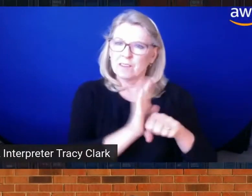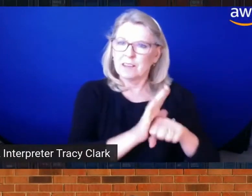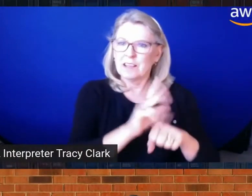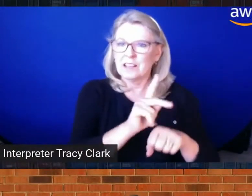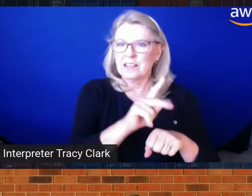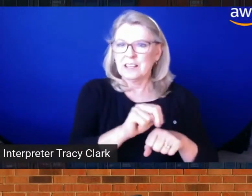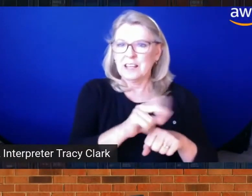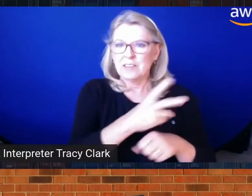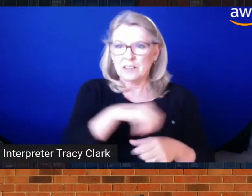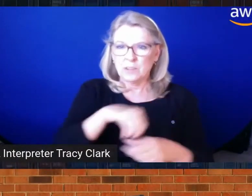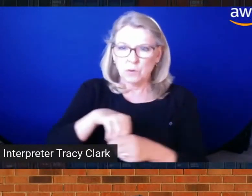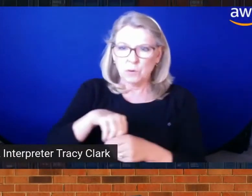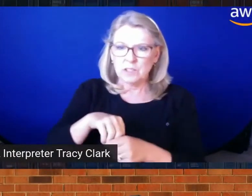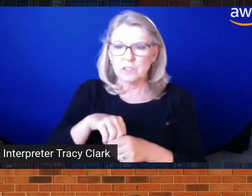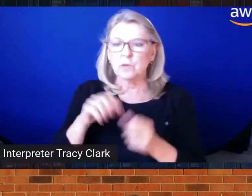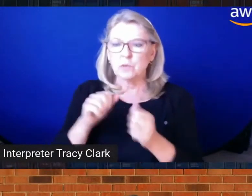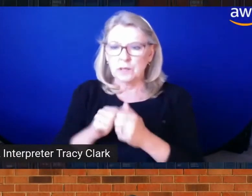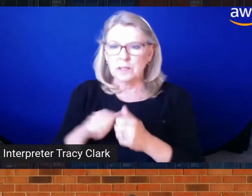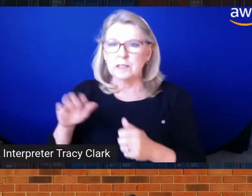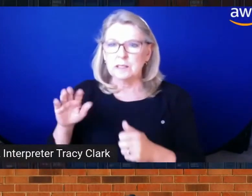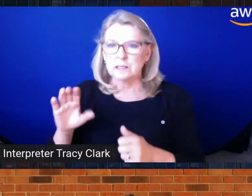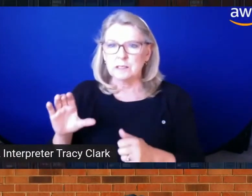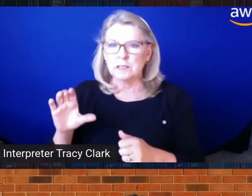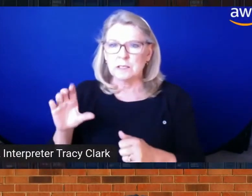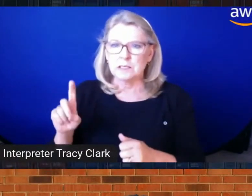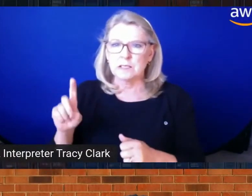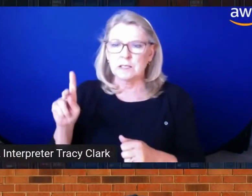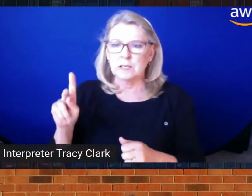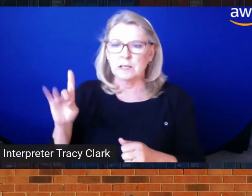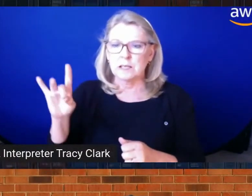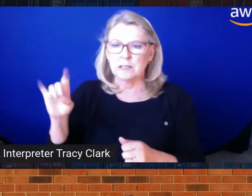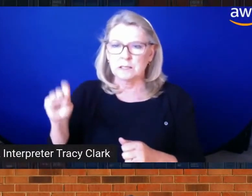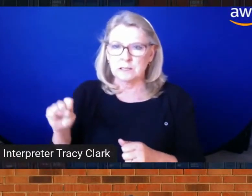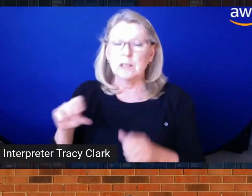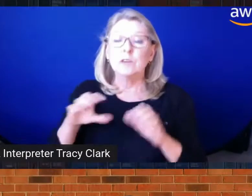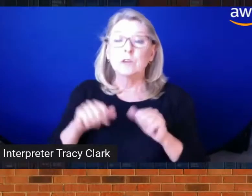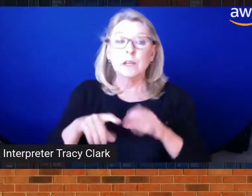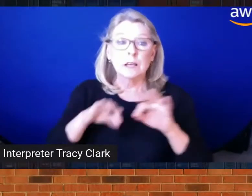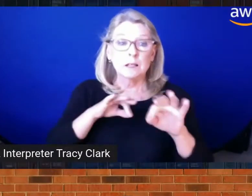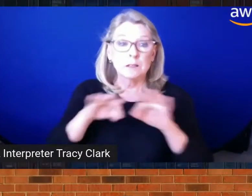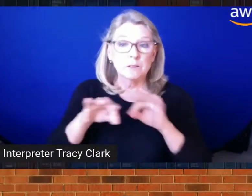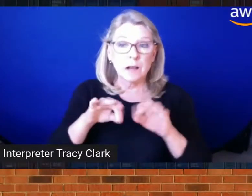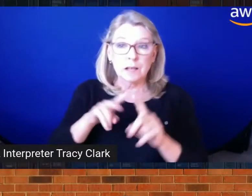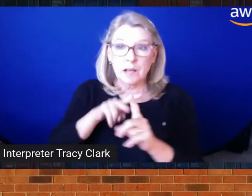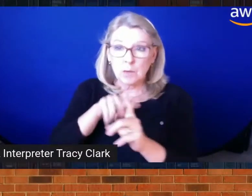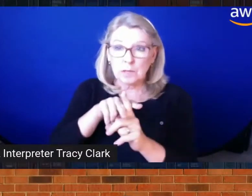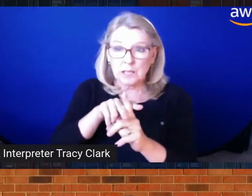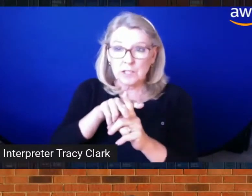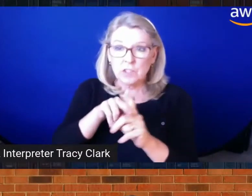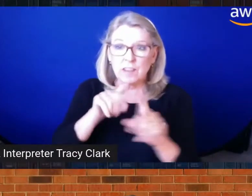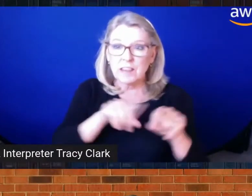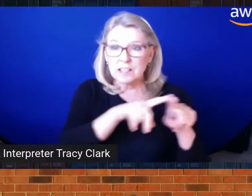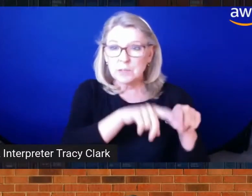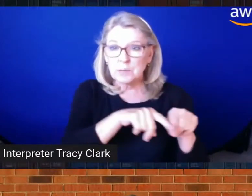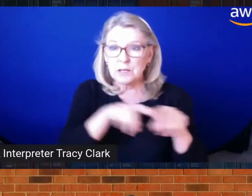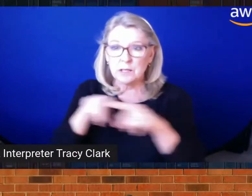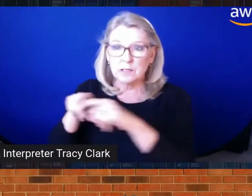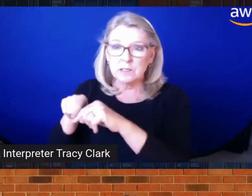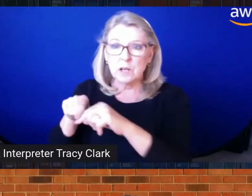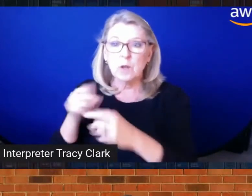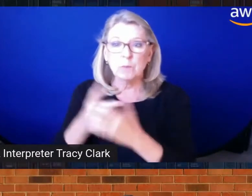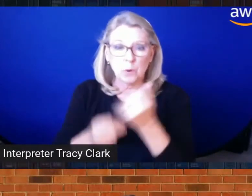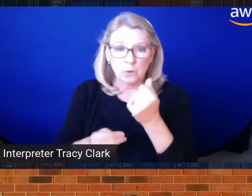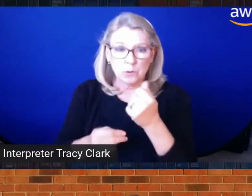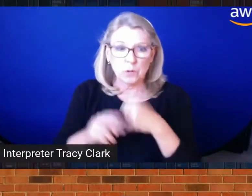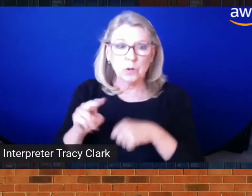with CDK8s. You can define an application that depends on both of them. You can use CDK8s to author your